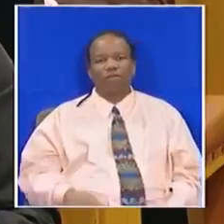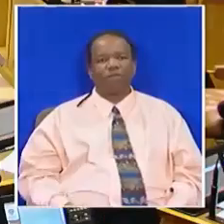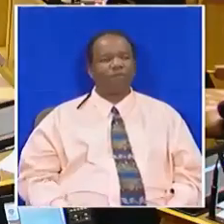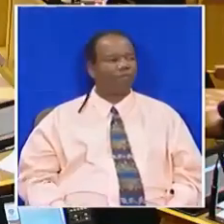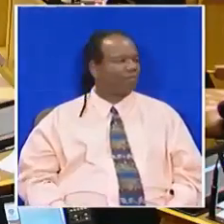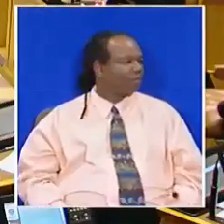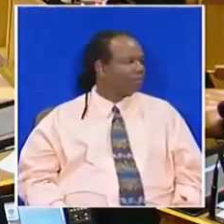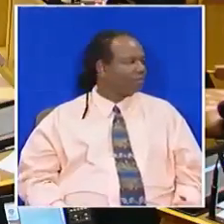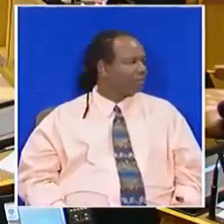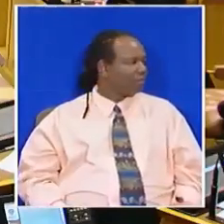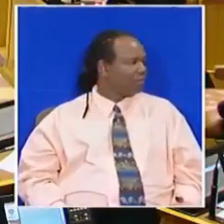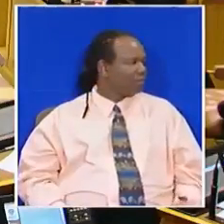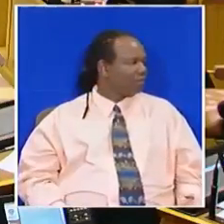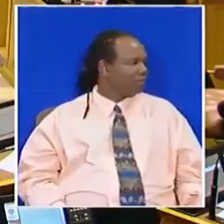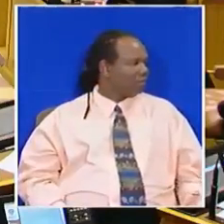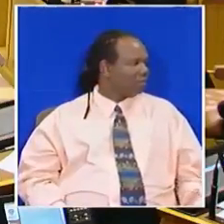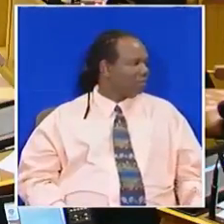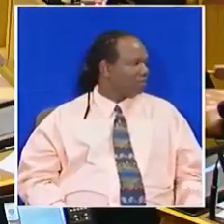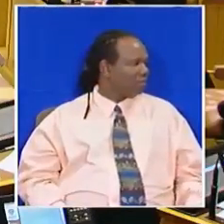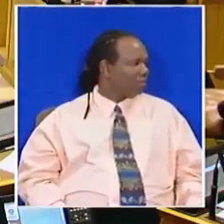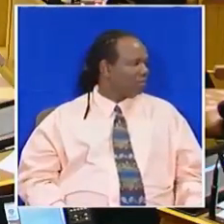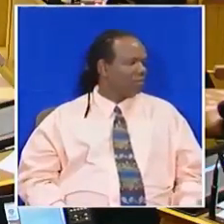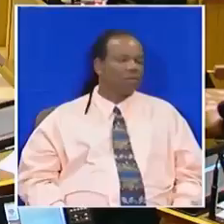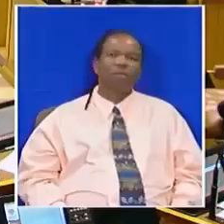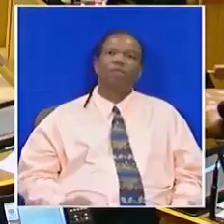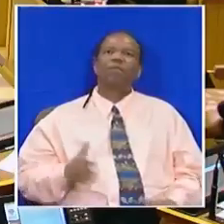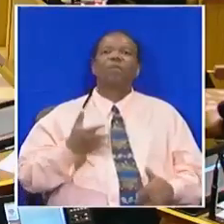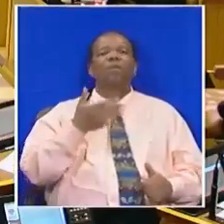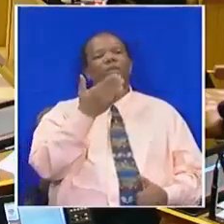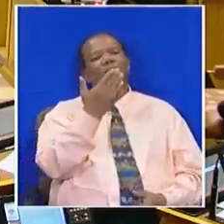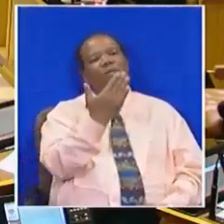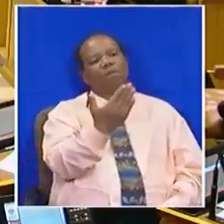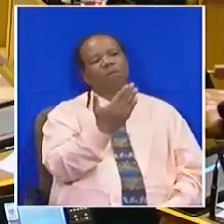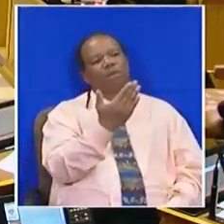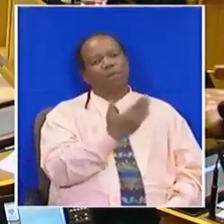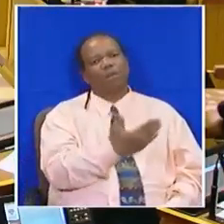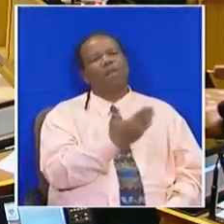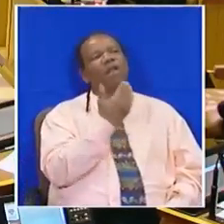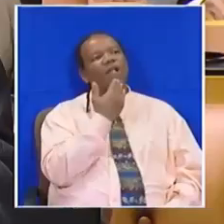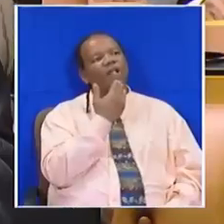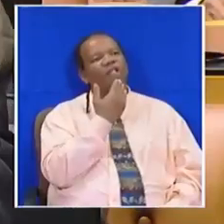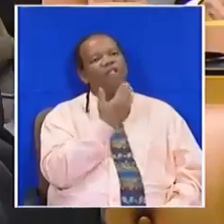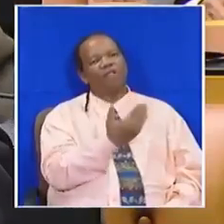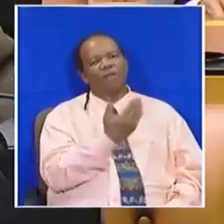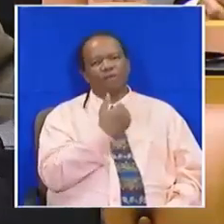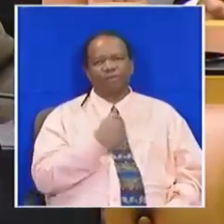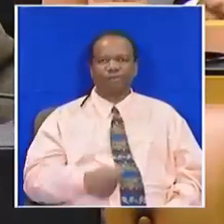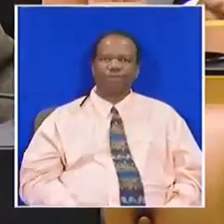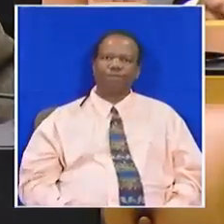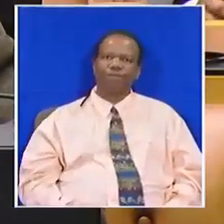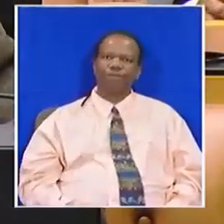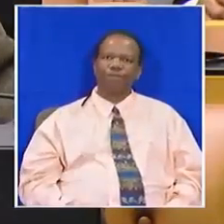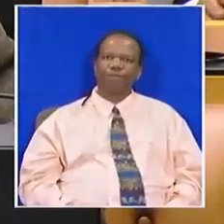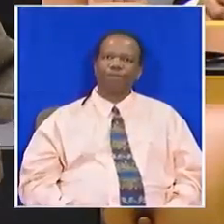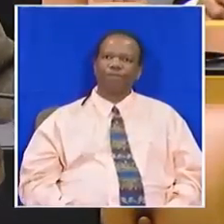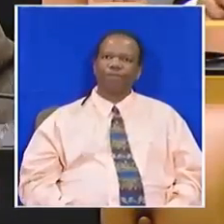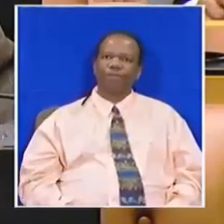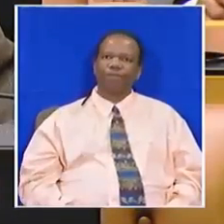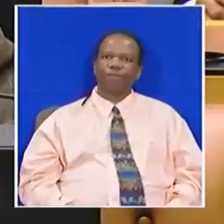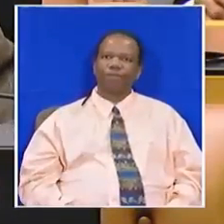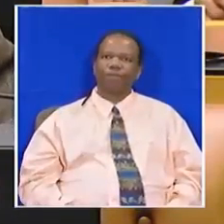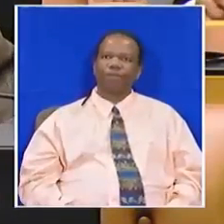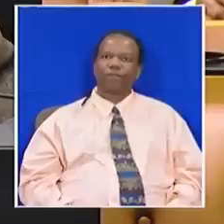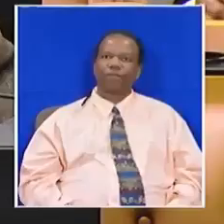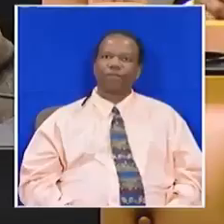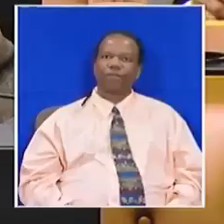The Honorable Deputy President. Now, Madam Speaker, thank you very much. Let me say that there